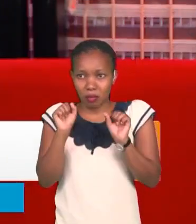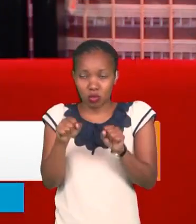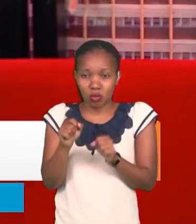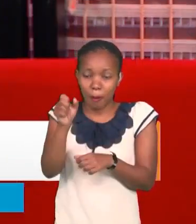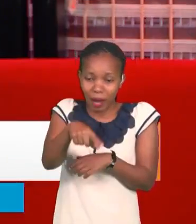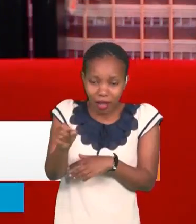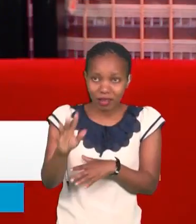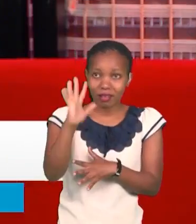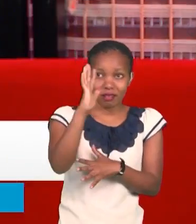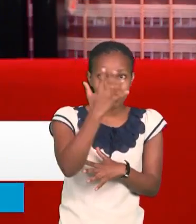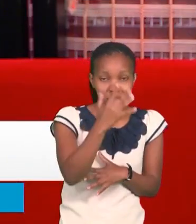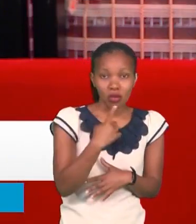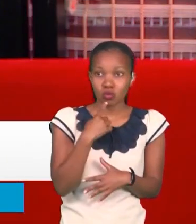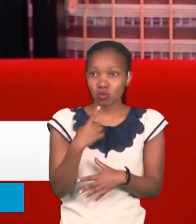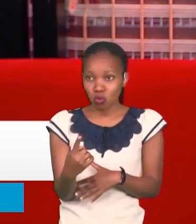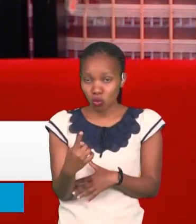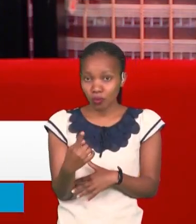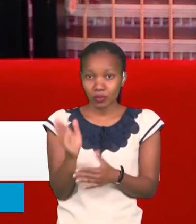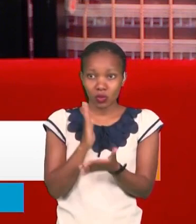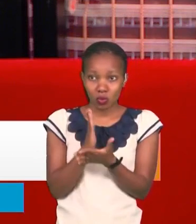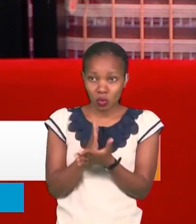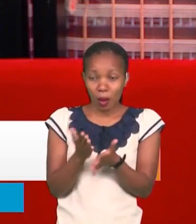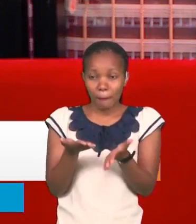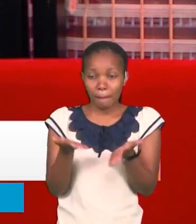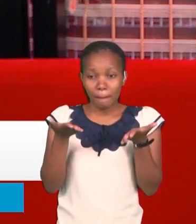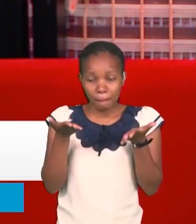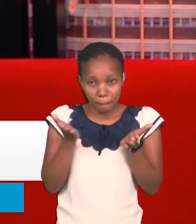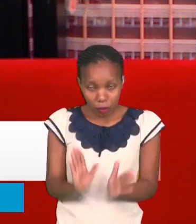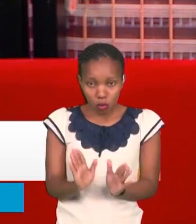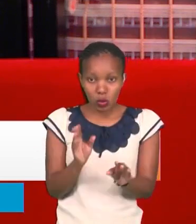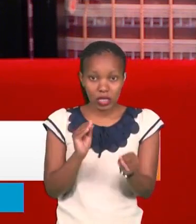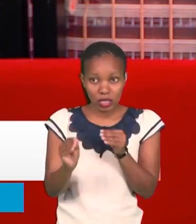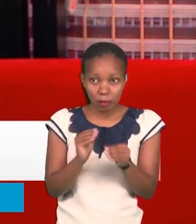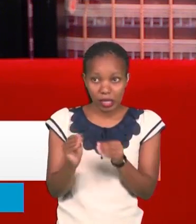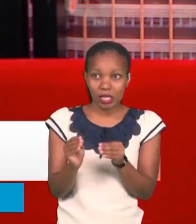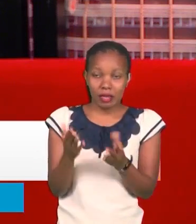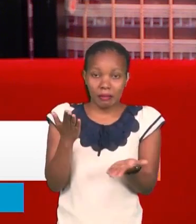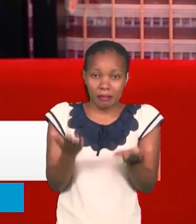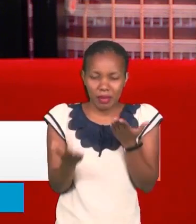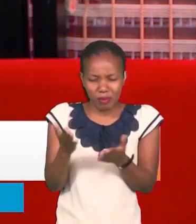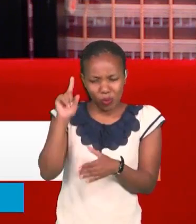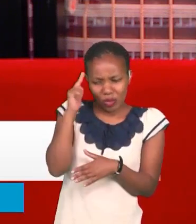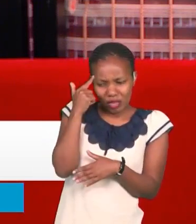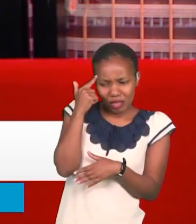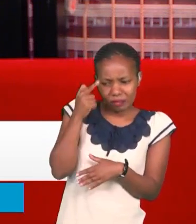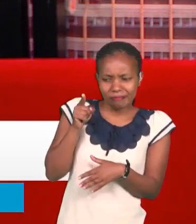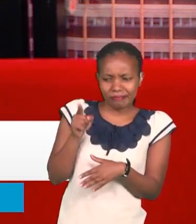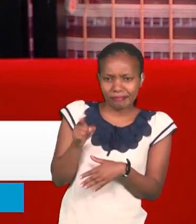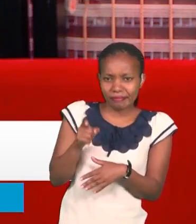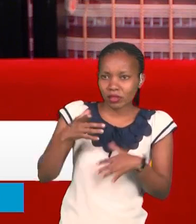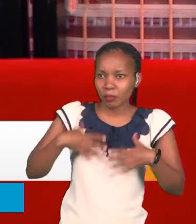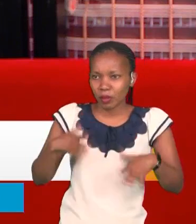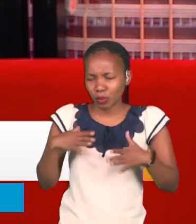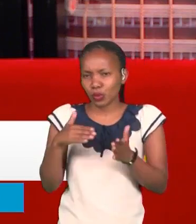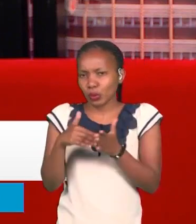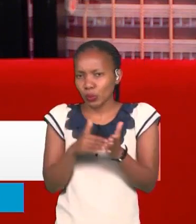tree. So as much as people with disabilities might be seen like they should